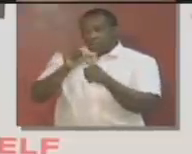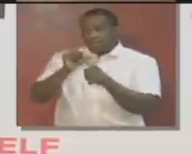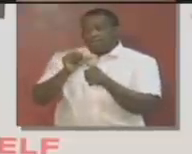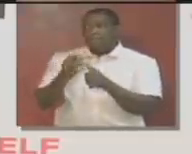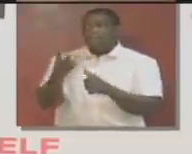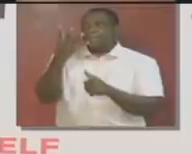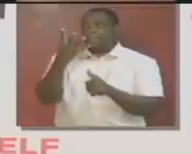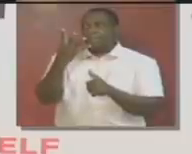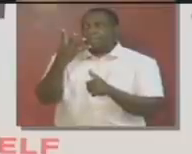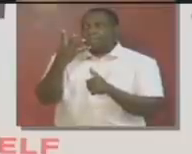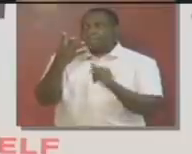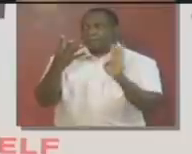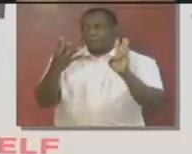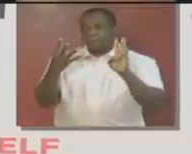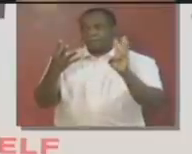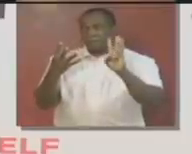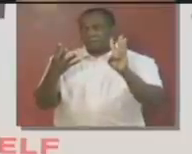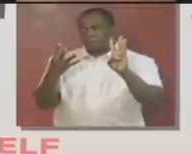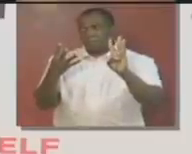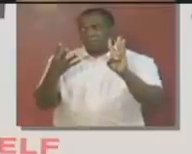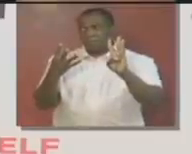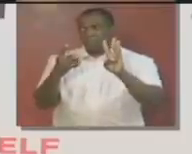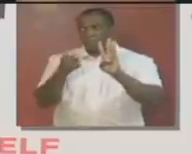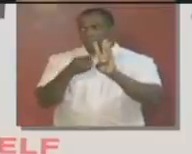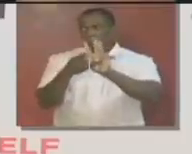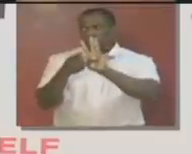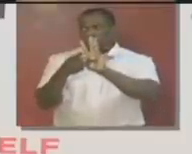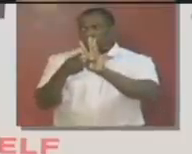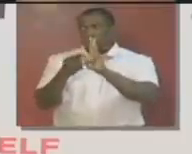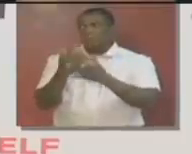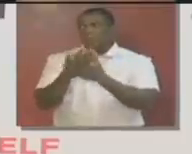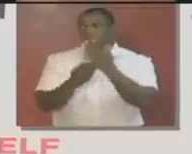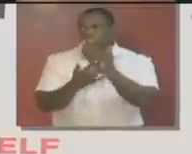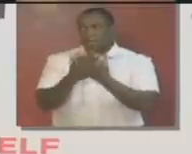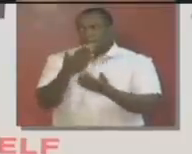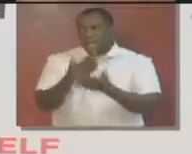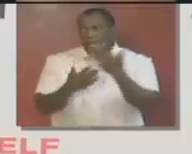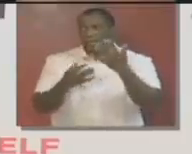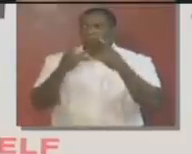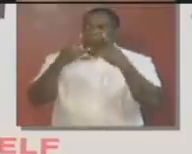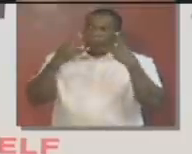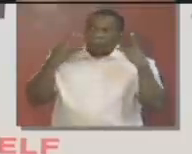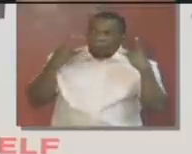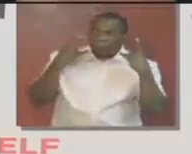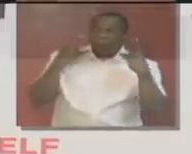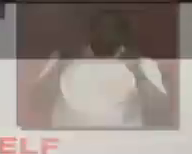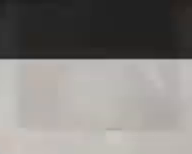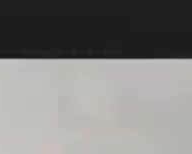your distance from others, and of course, wear your mask.